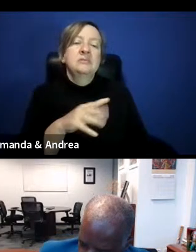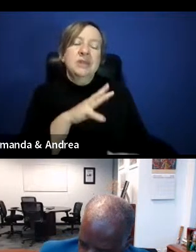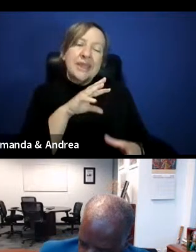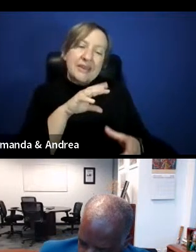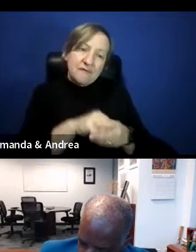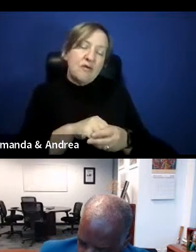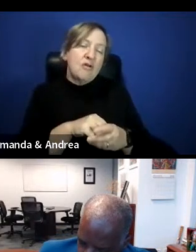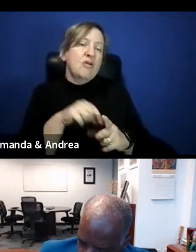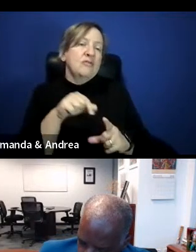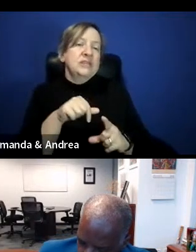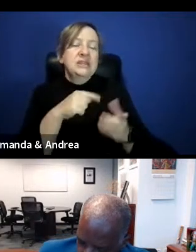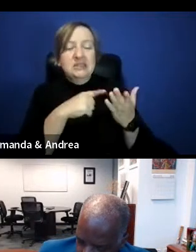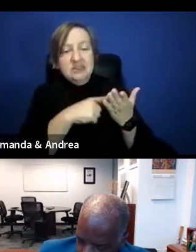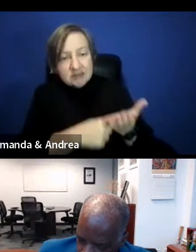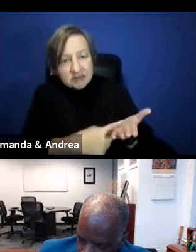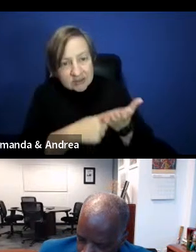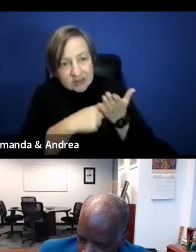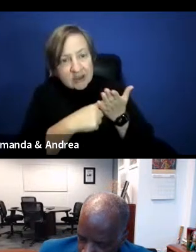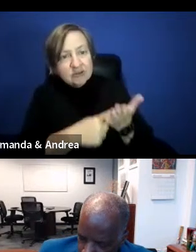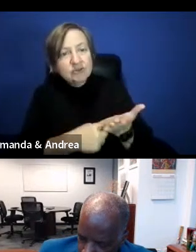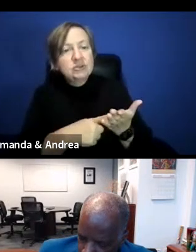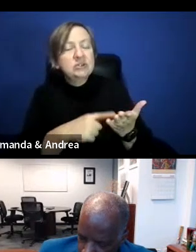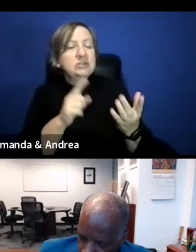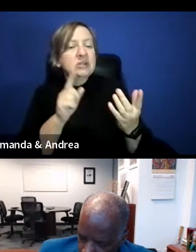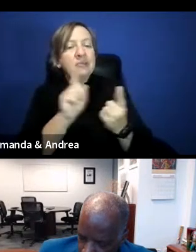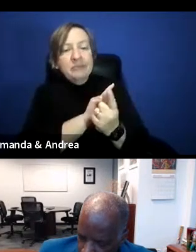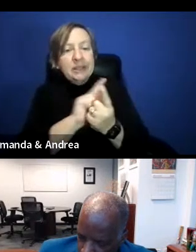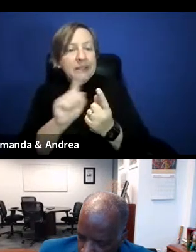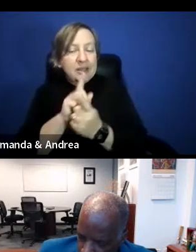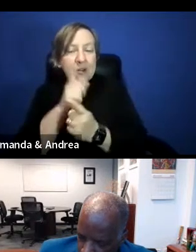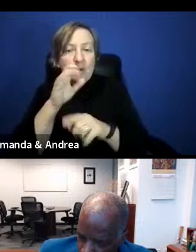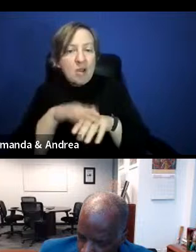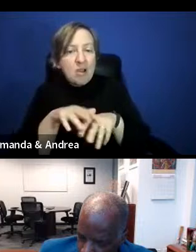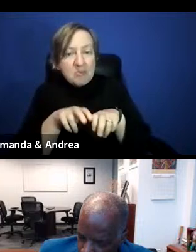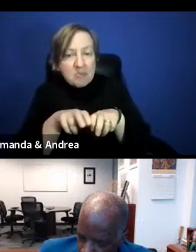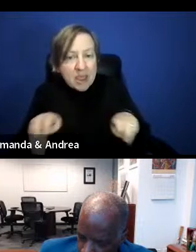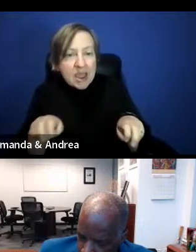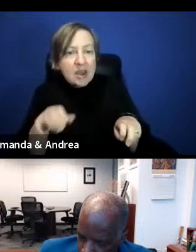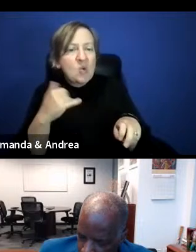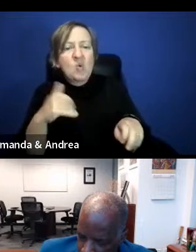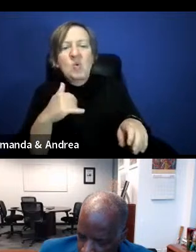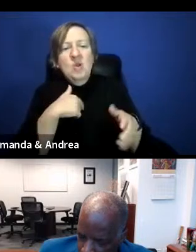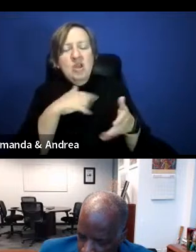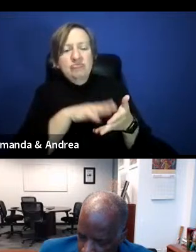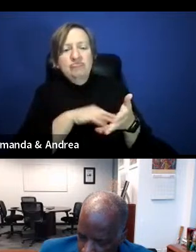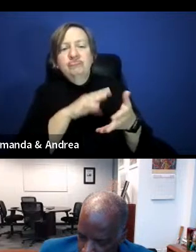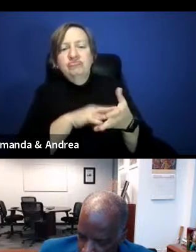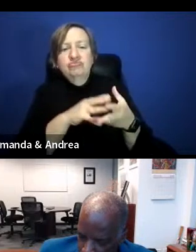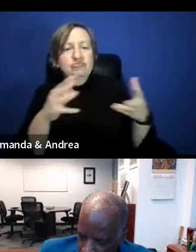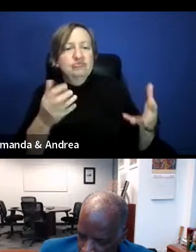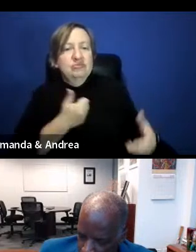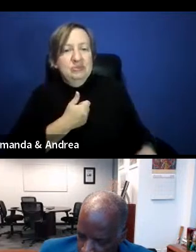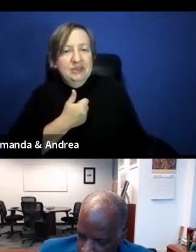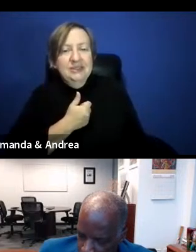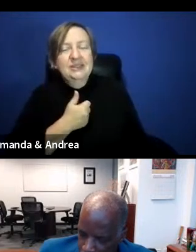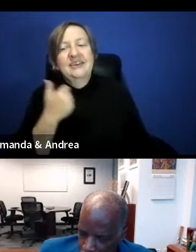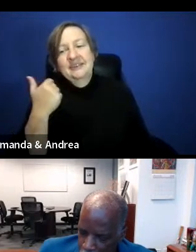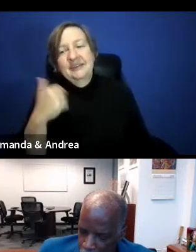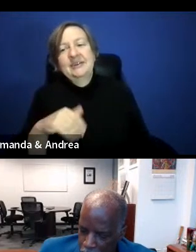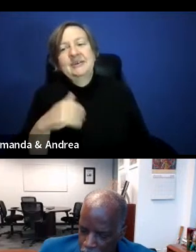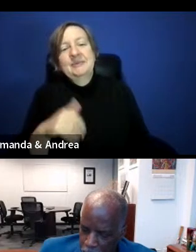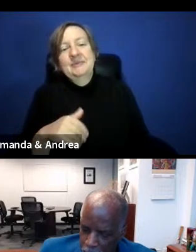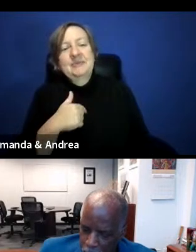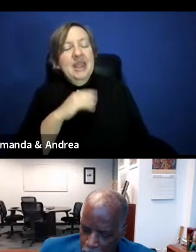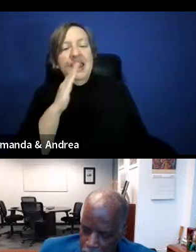in this dialogue and meeting the panelists. And this has been a very educational exercise for me. I've